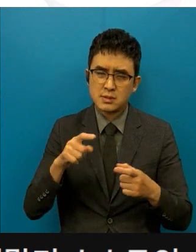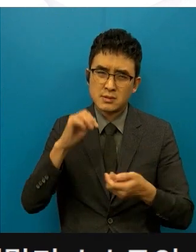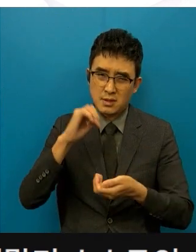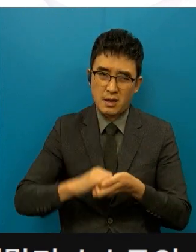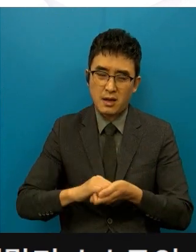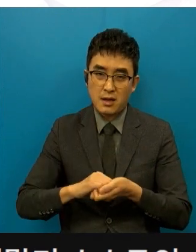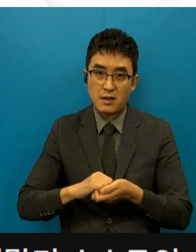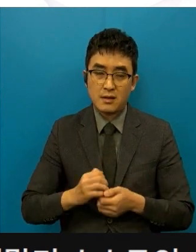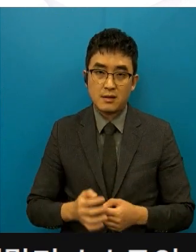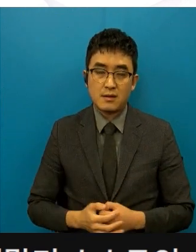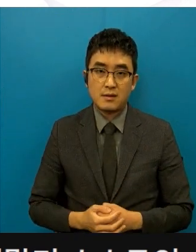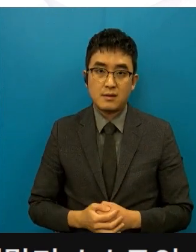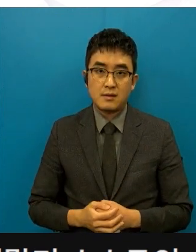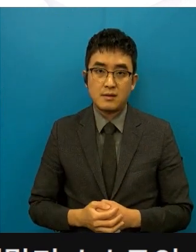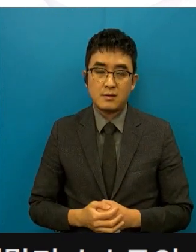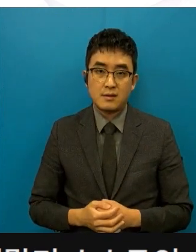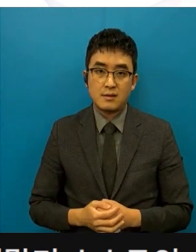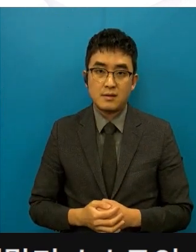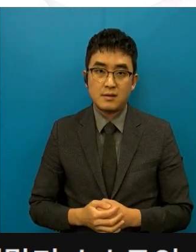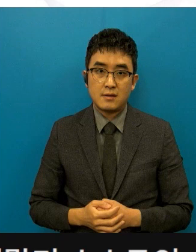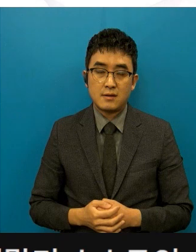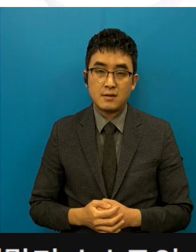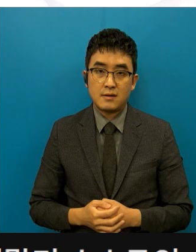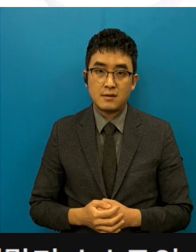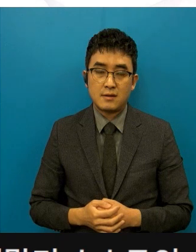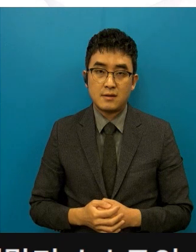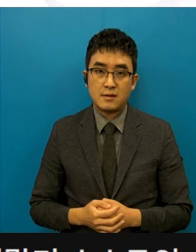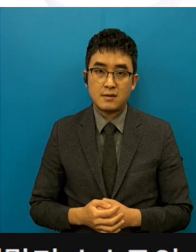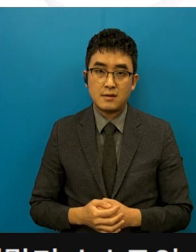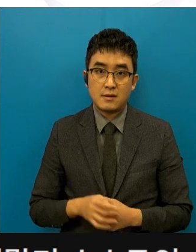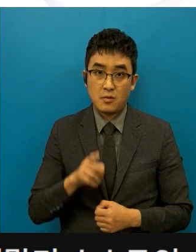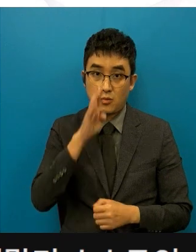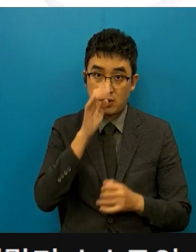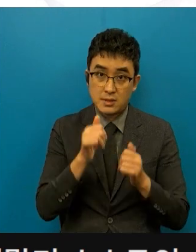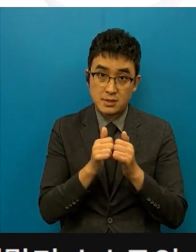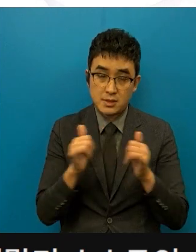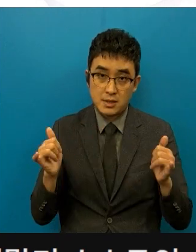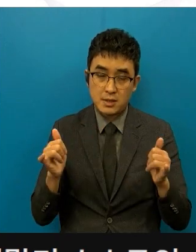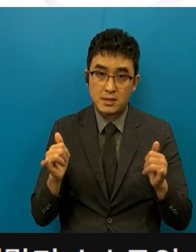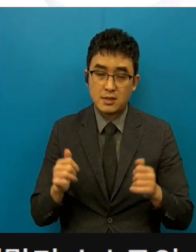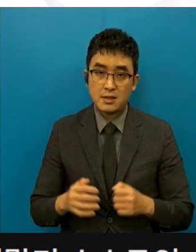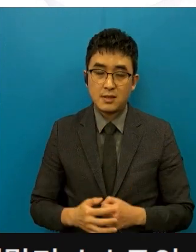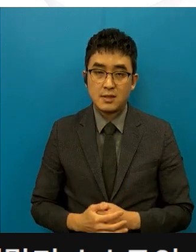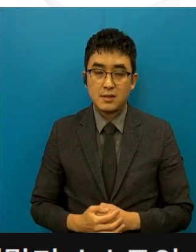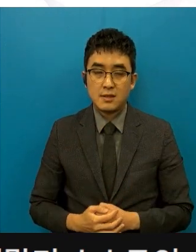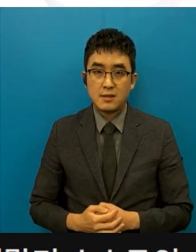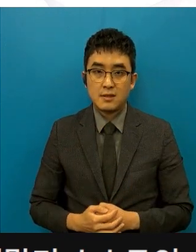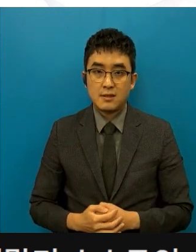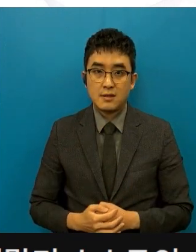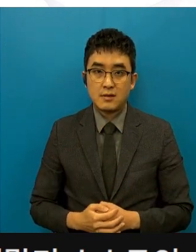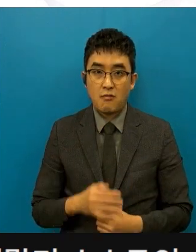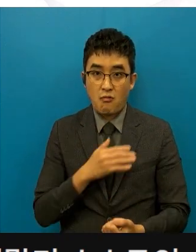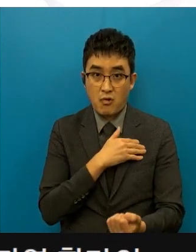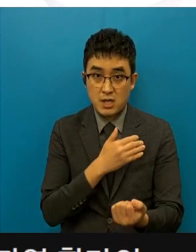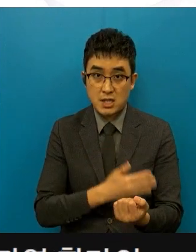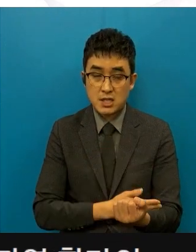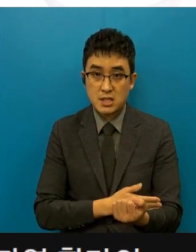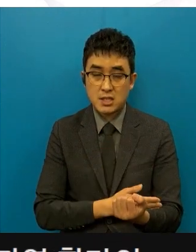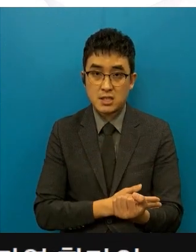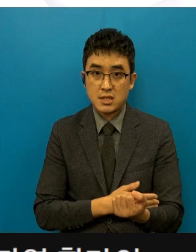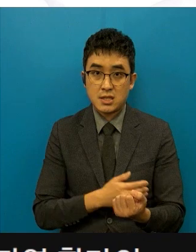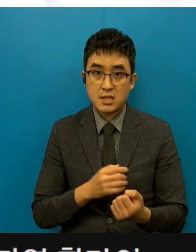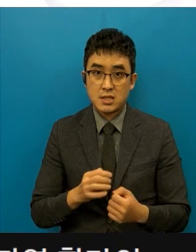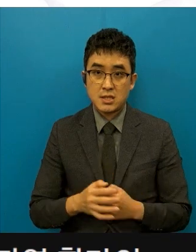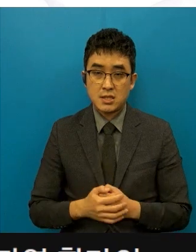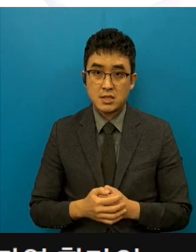set forth in the law. So what do you think about eliminating the definition of a